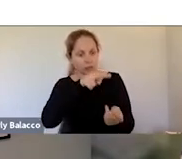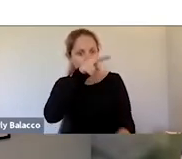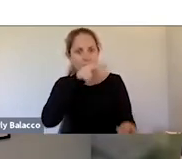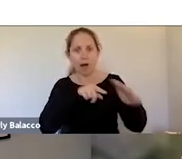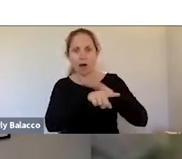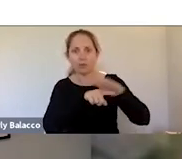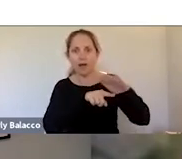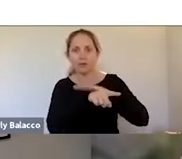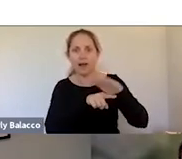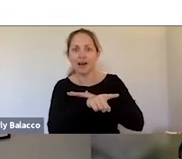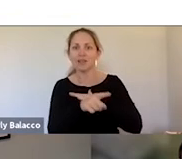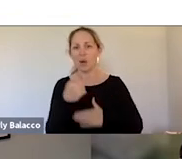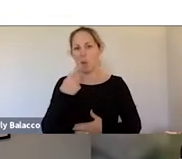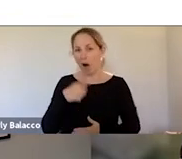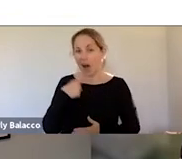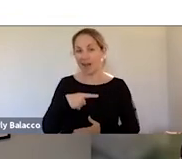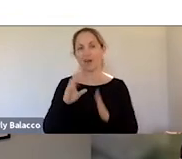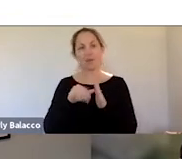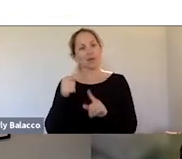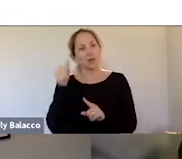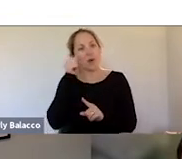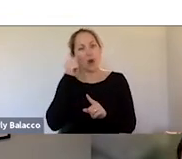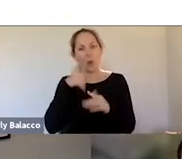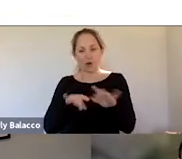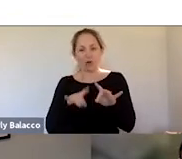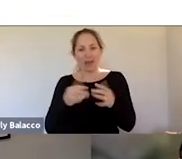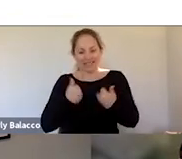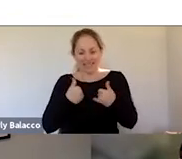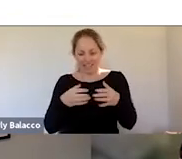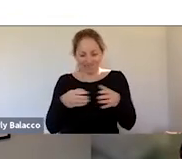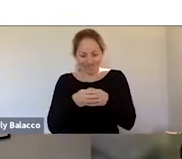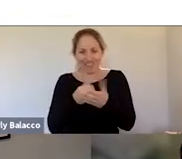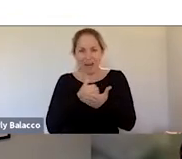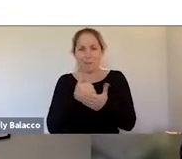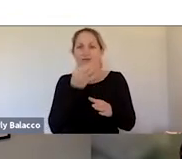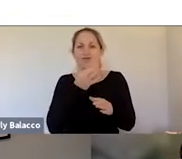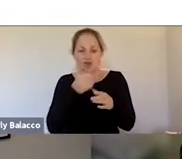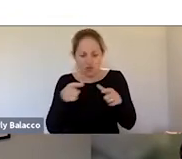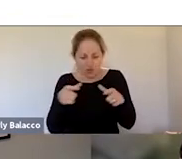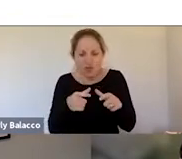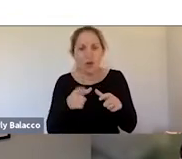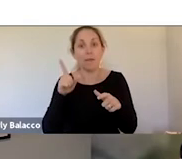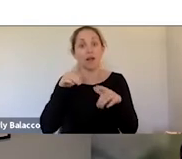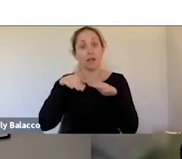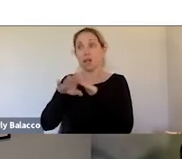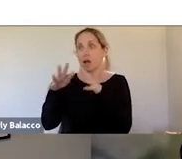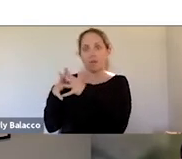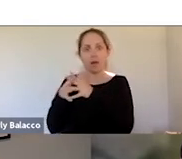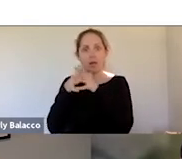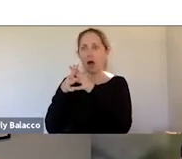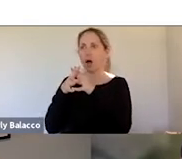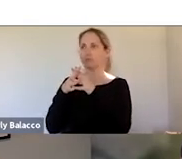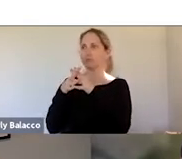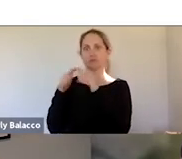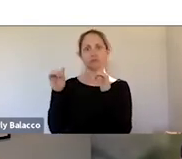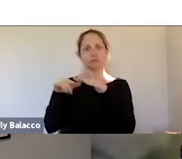that is that the rates of transmission have been so low here. But in the US, attendance is growing and it's grown quite dramatically over the